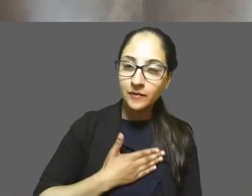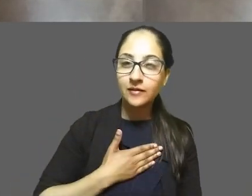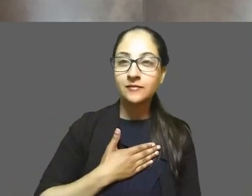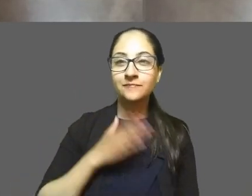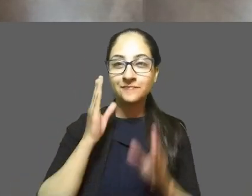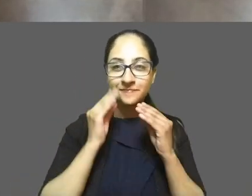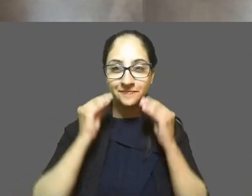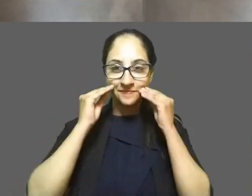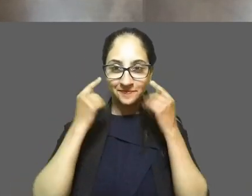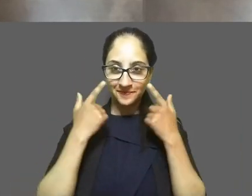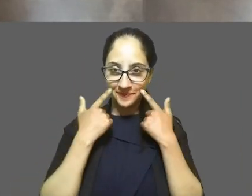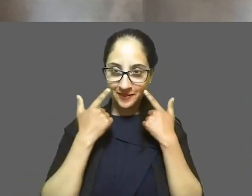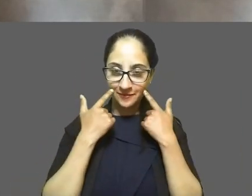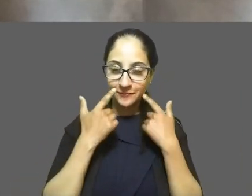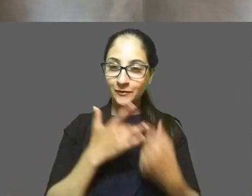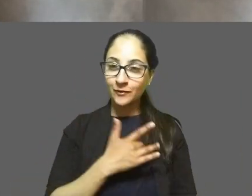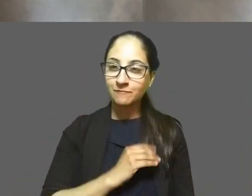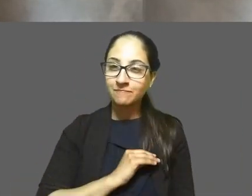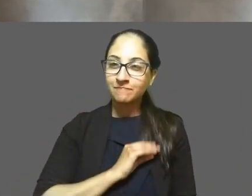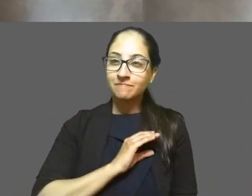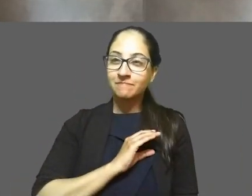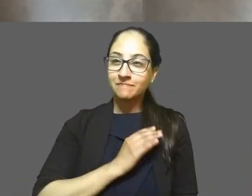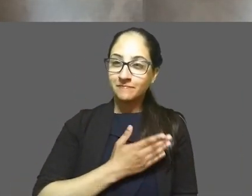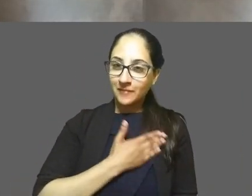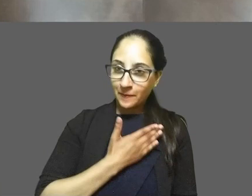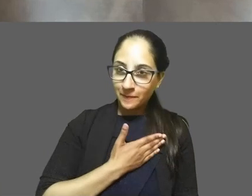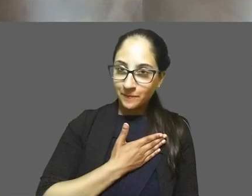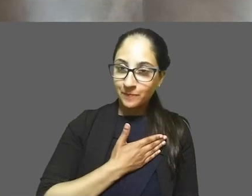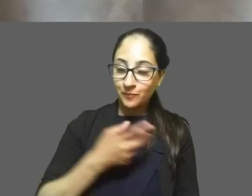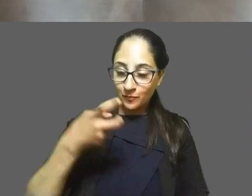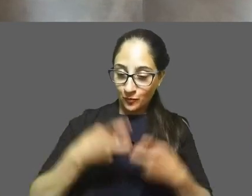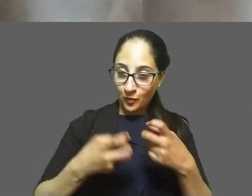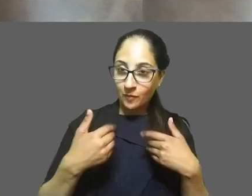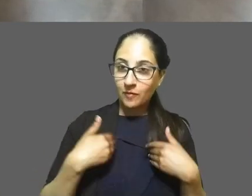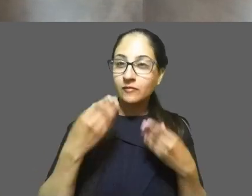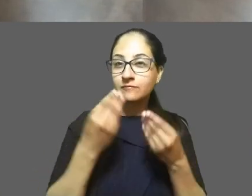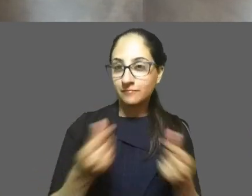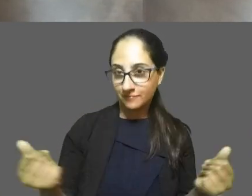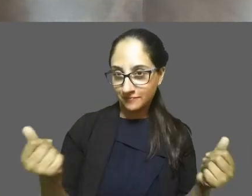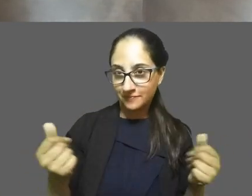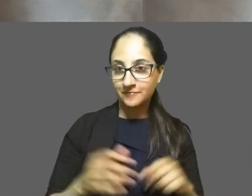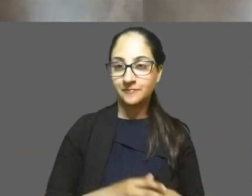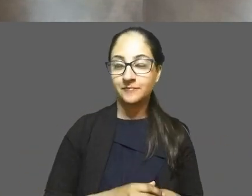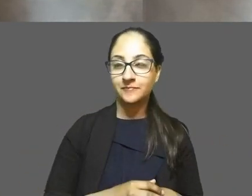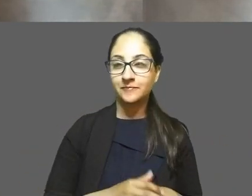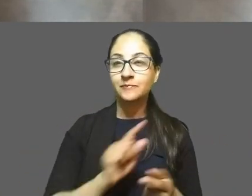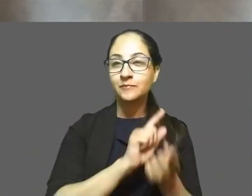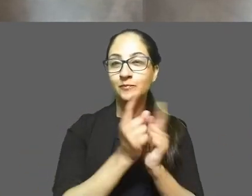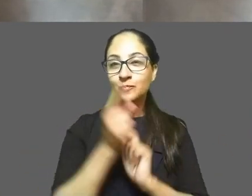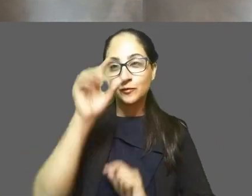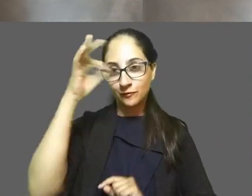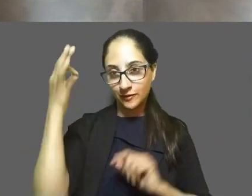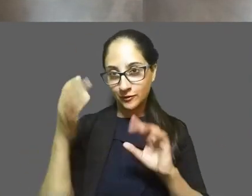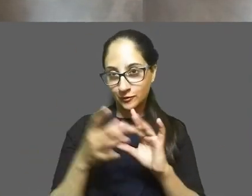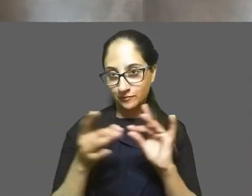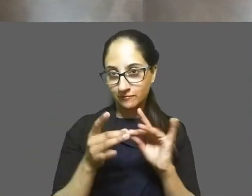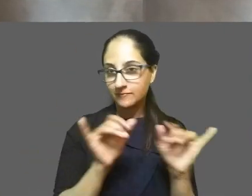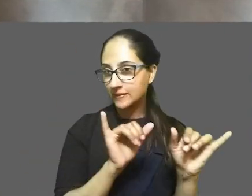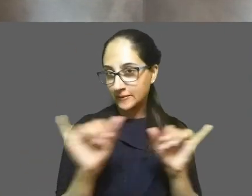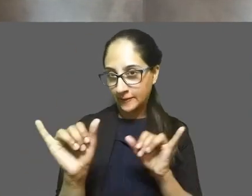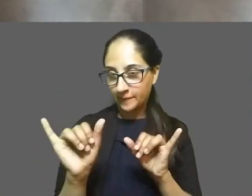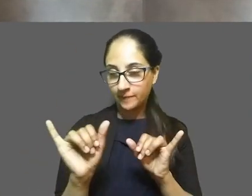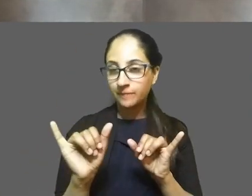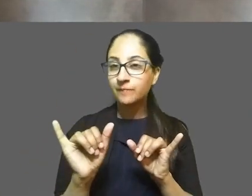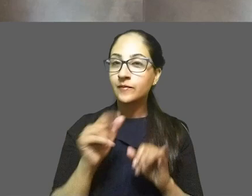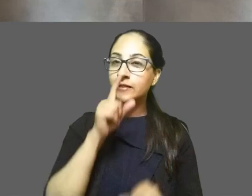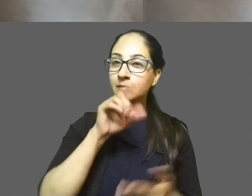and laughter, your hearts are filled with joy, and that your burdens are lightened. Au nom de tous les dirigeants de Jamaat du